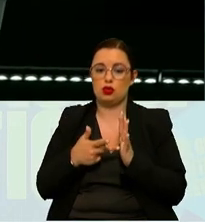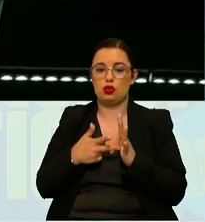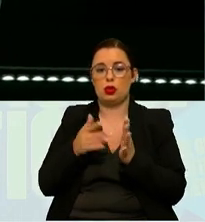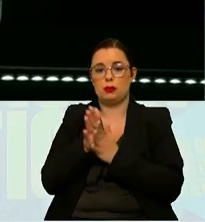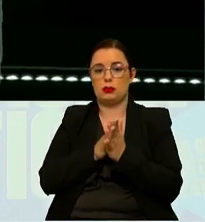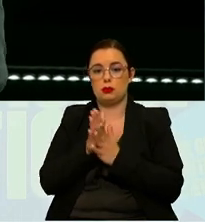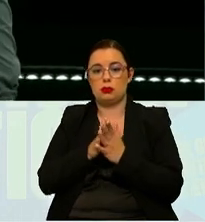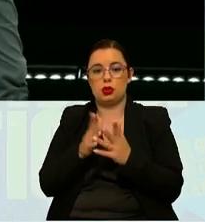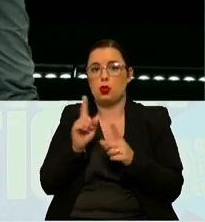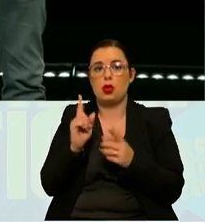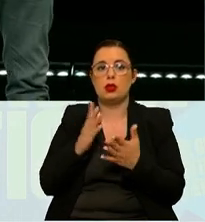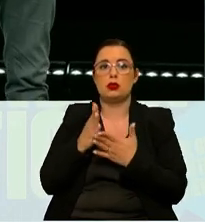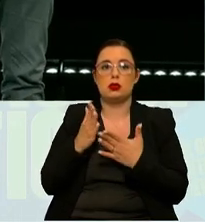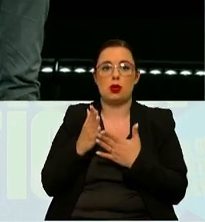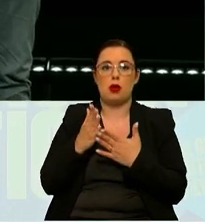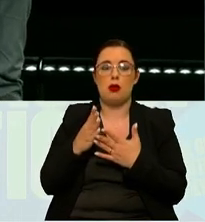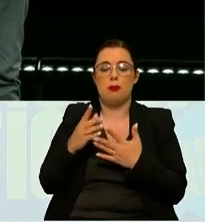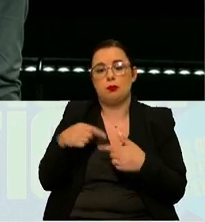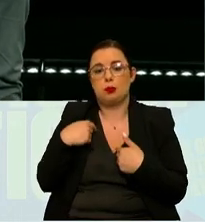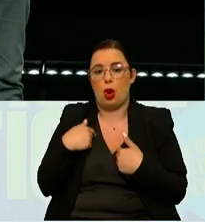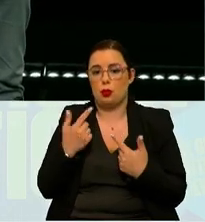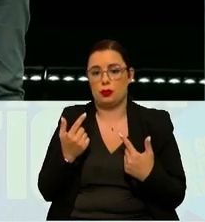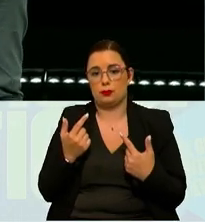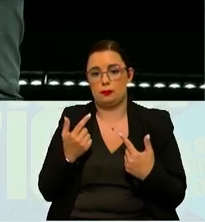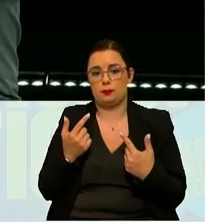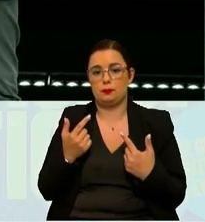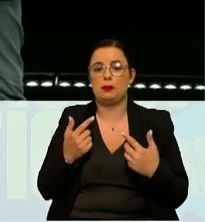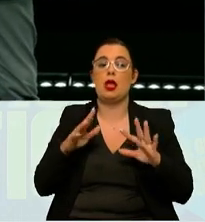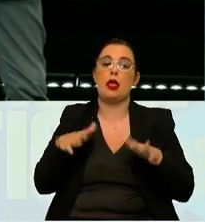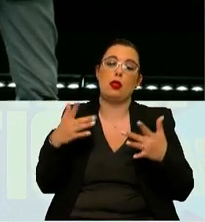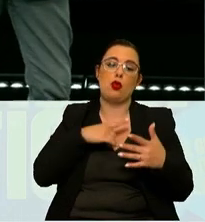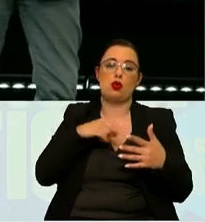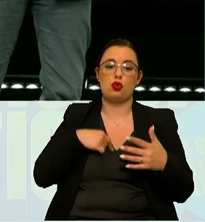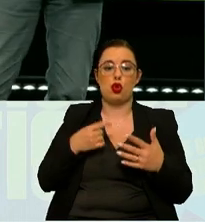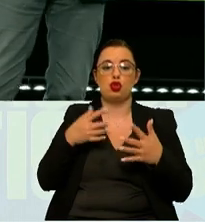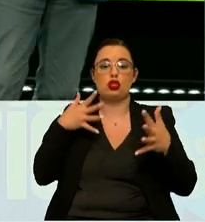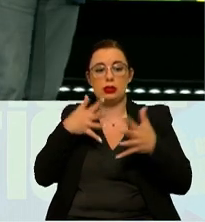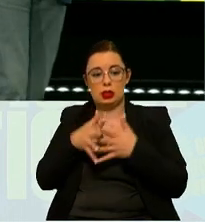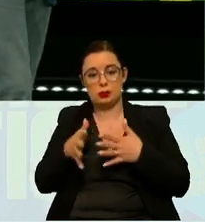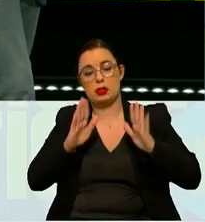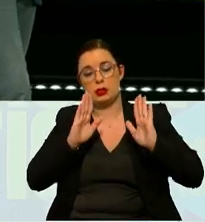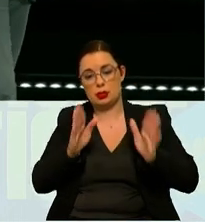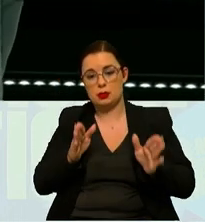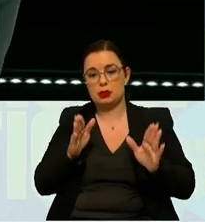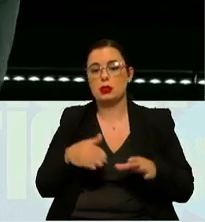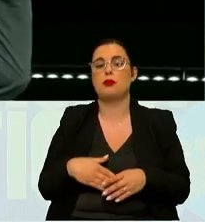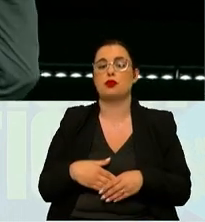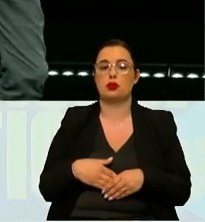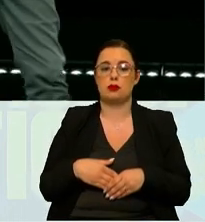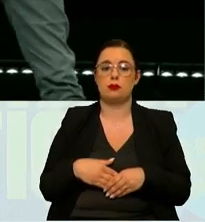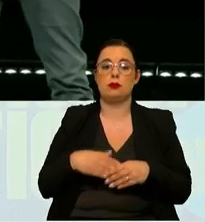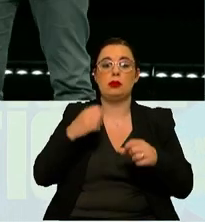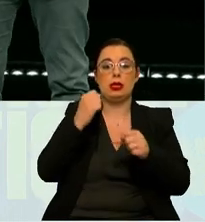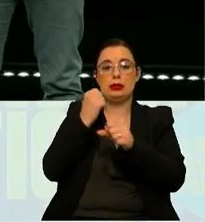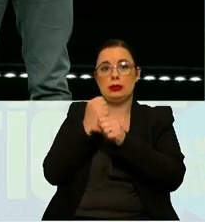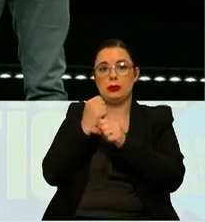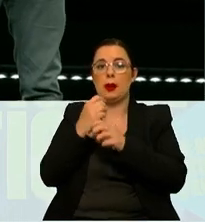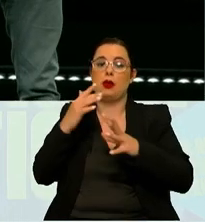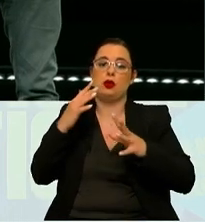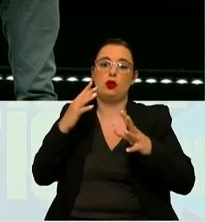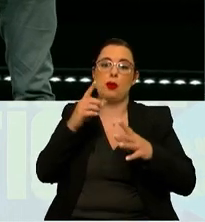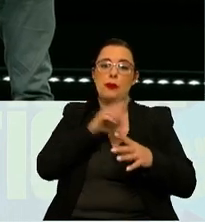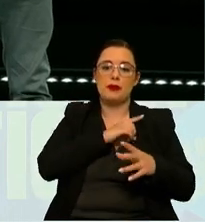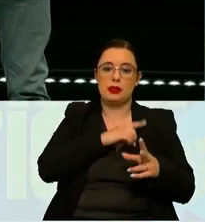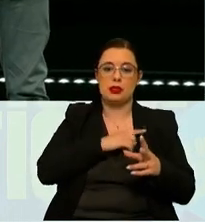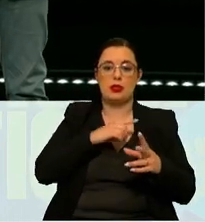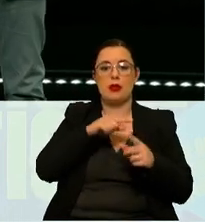applications that should not be pursued, and also providing transparency, explainability, and the ability to control the privacy